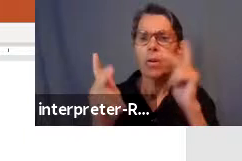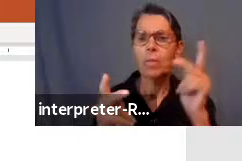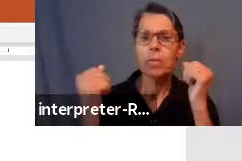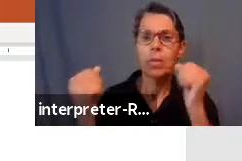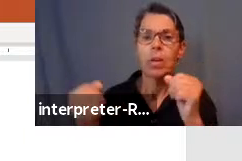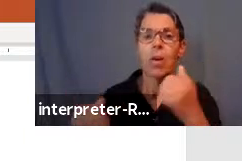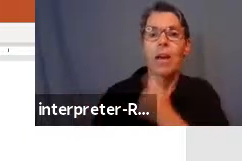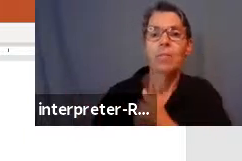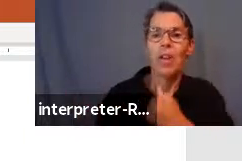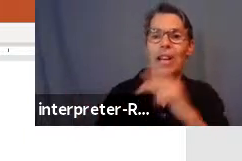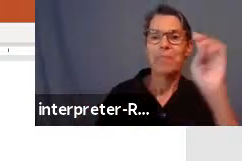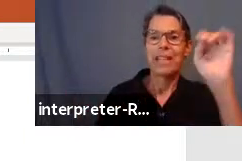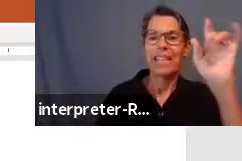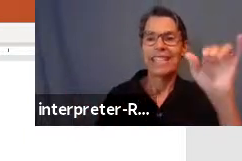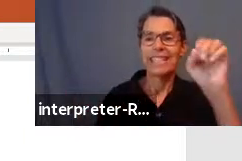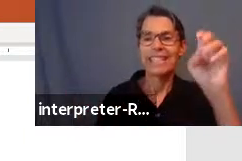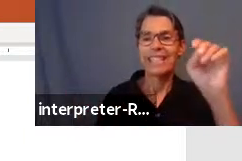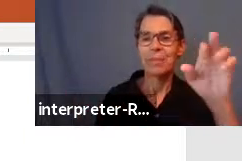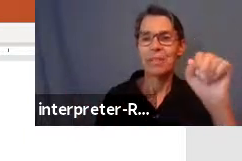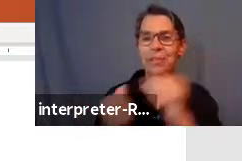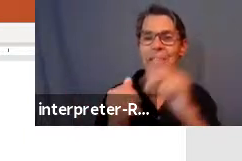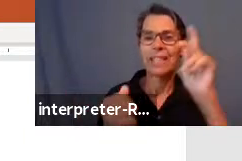Kansas State Nurses Association.